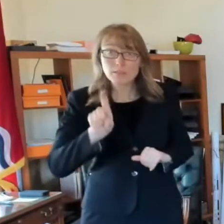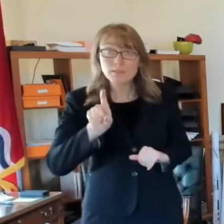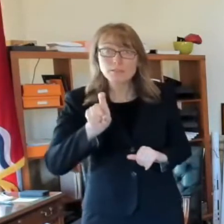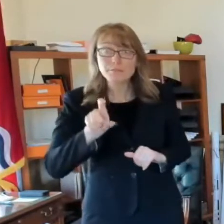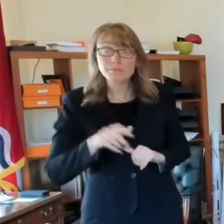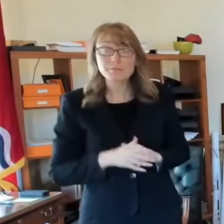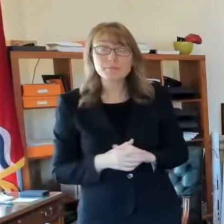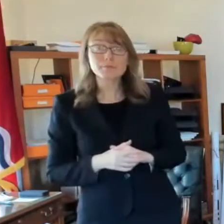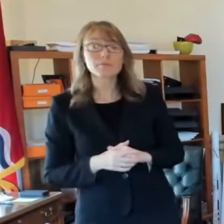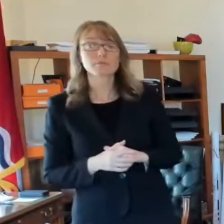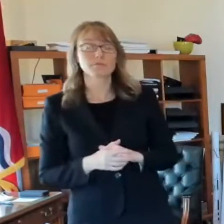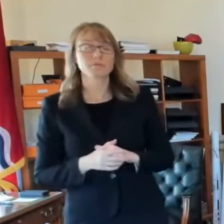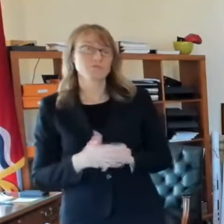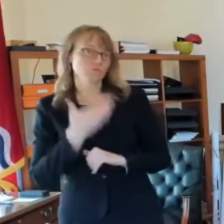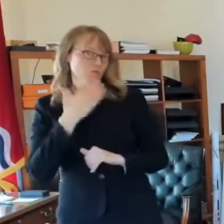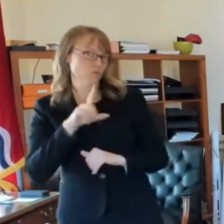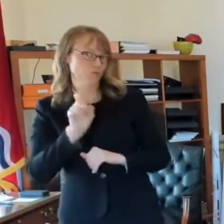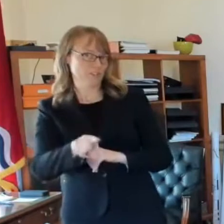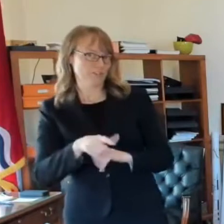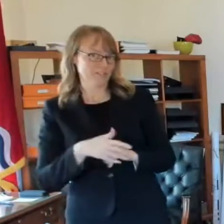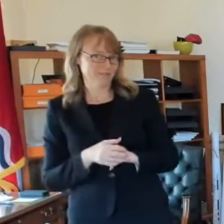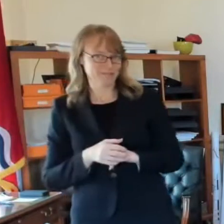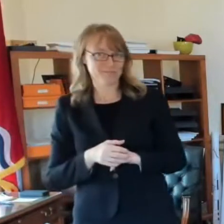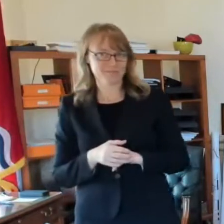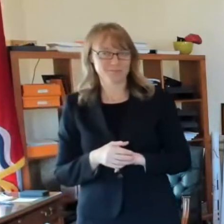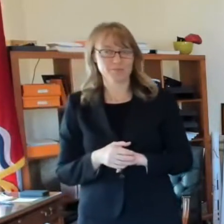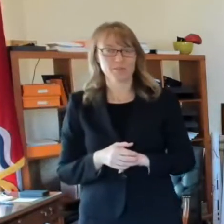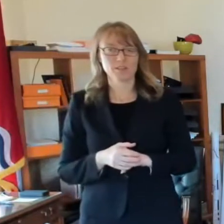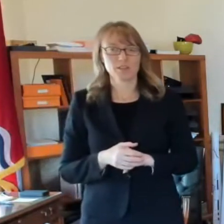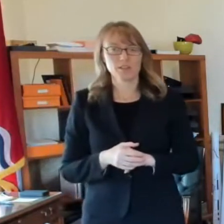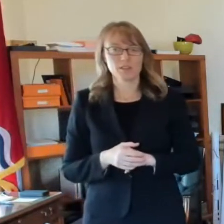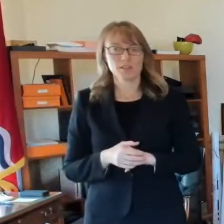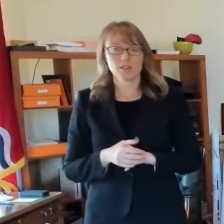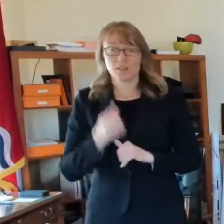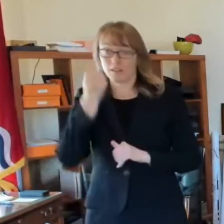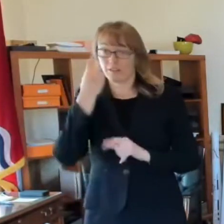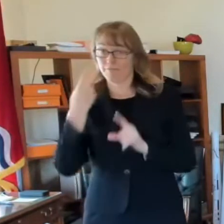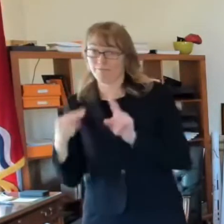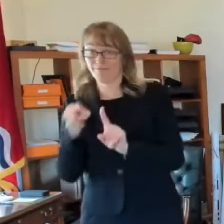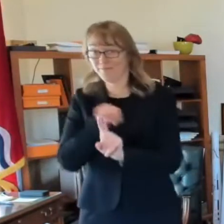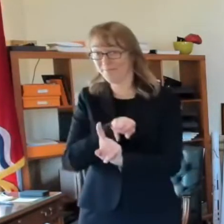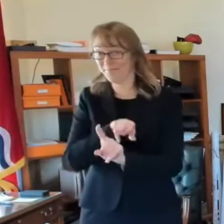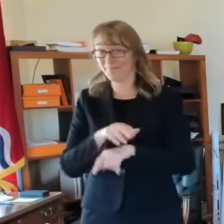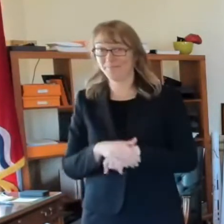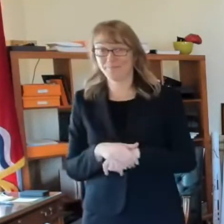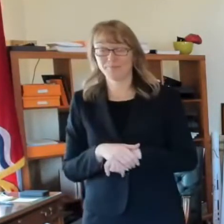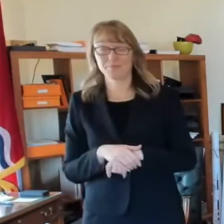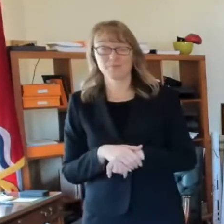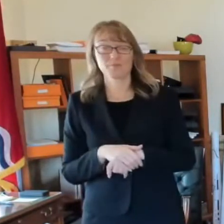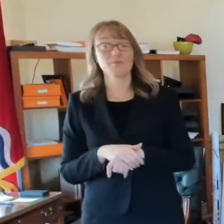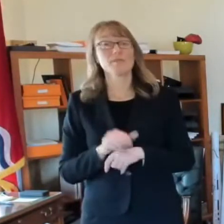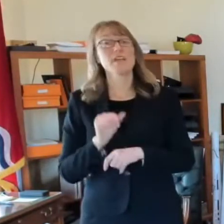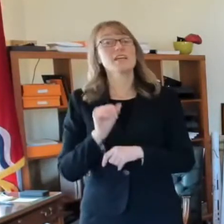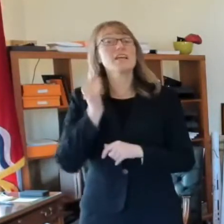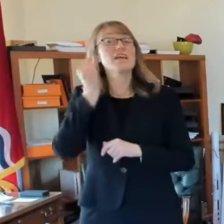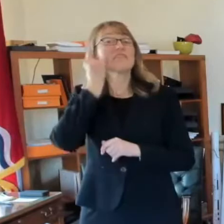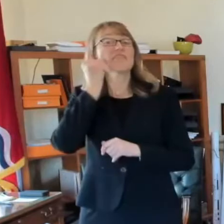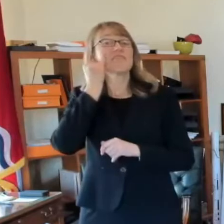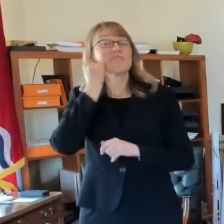holidays after Thanksgiving. What is the city and the health department's recommendations for them? Do they need to be quarantining? Are we concerned